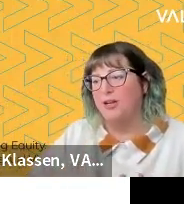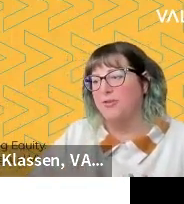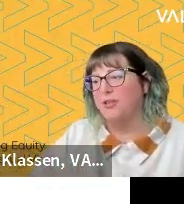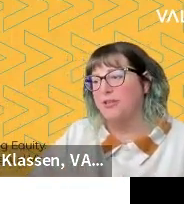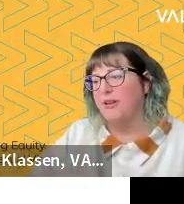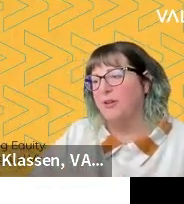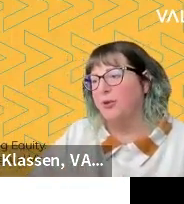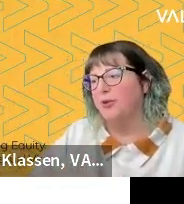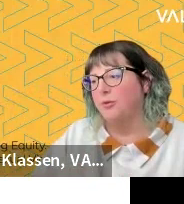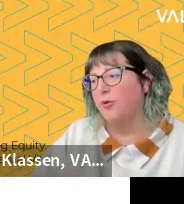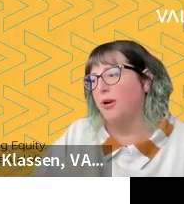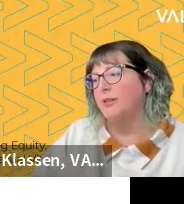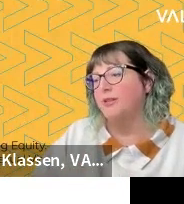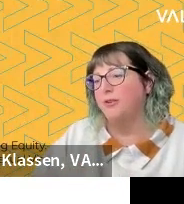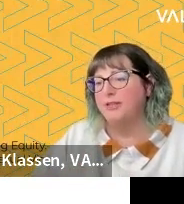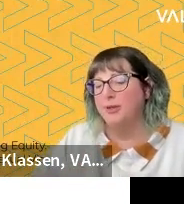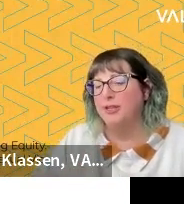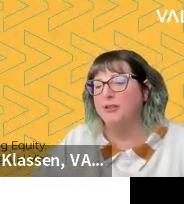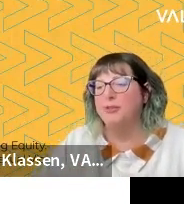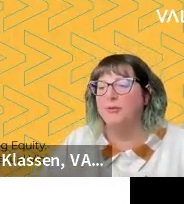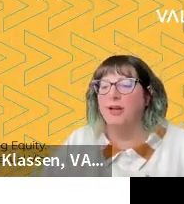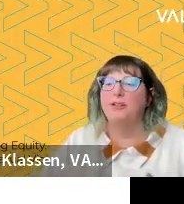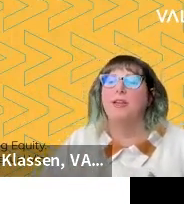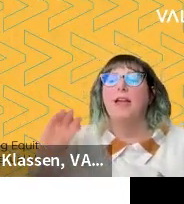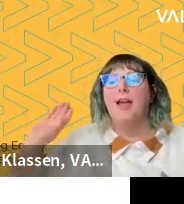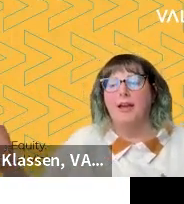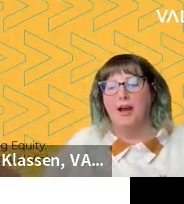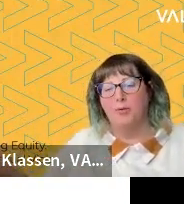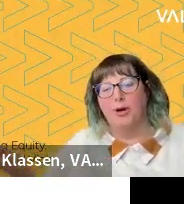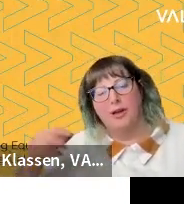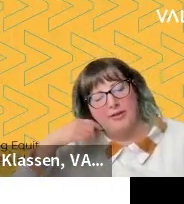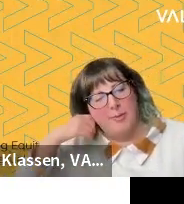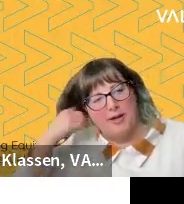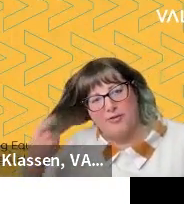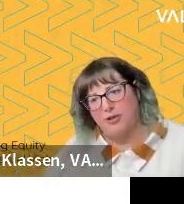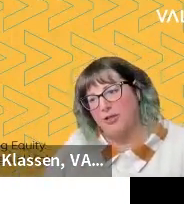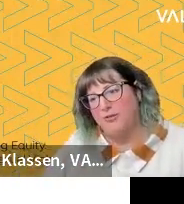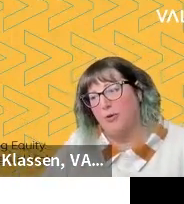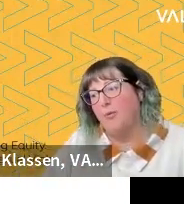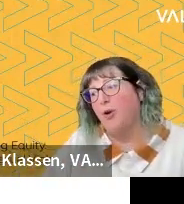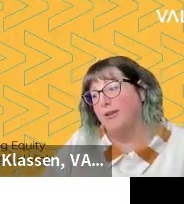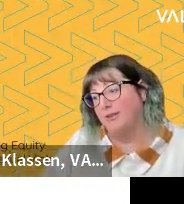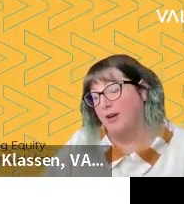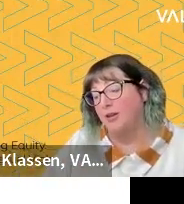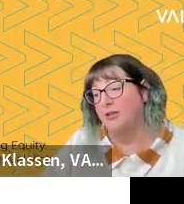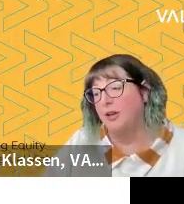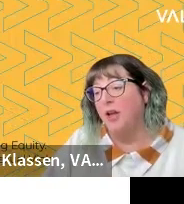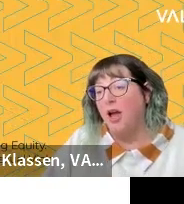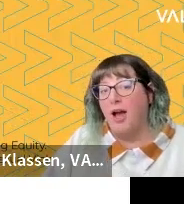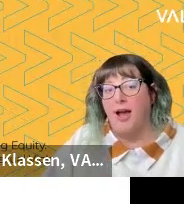and Spanish versions available, the recordings for disability service providers, and now we're working on the Spanish versions for Rape Crisis